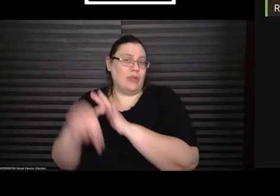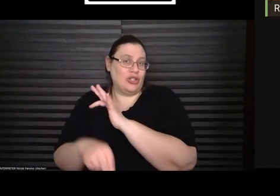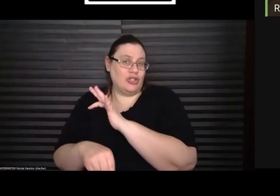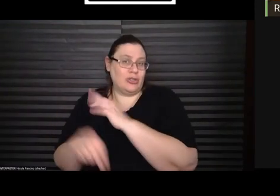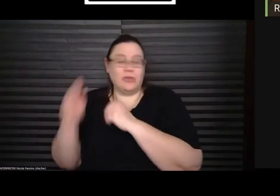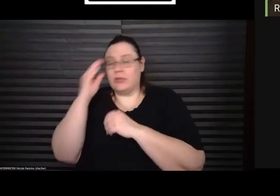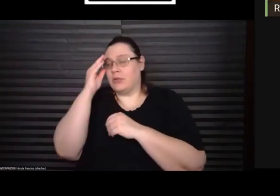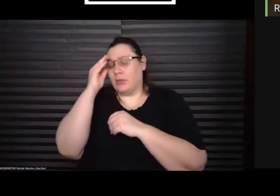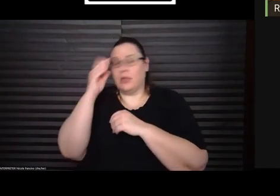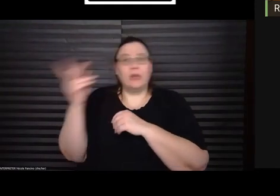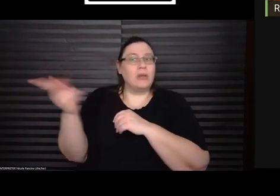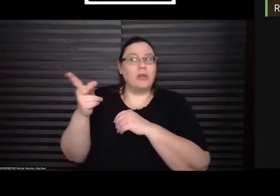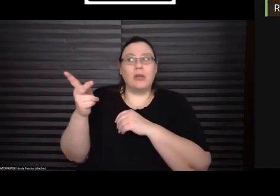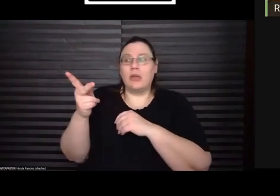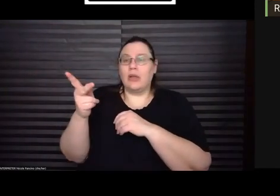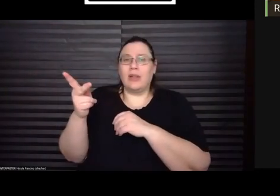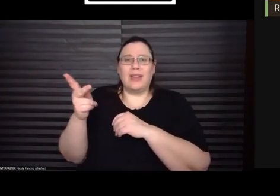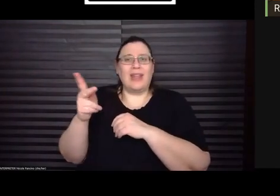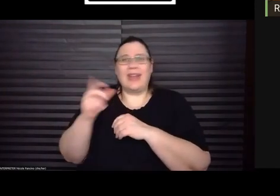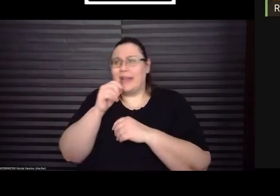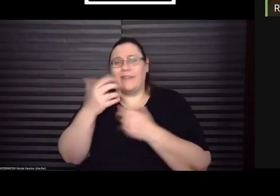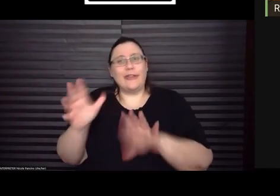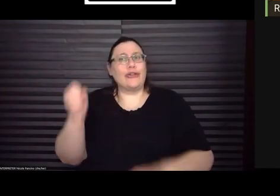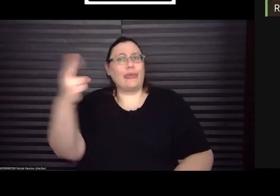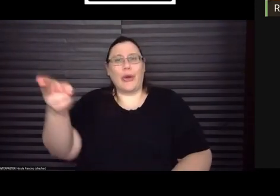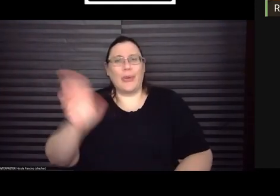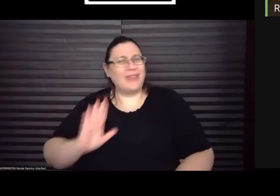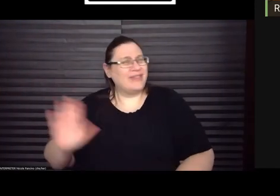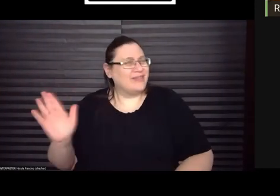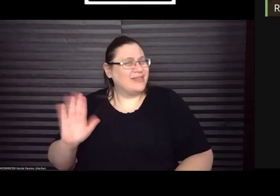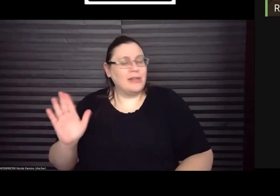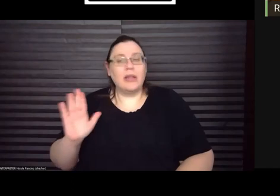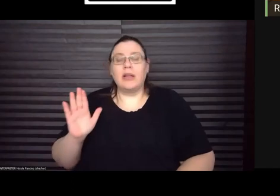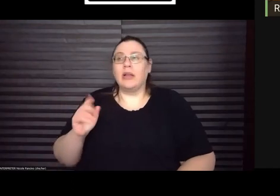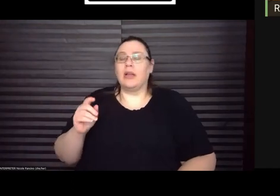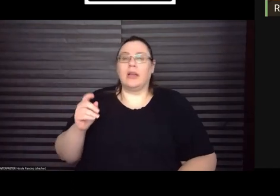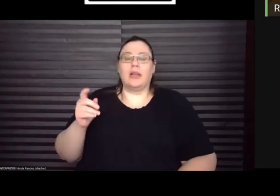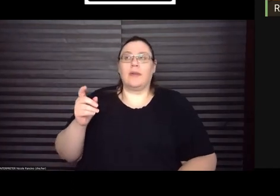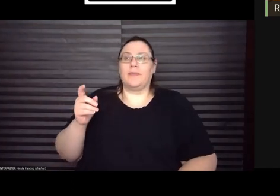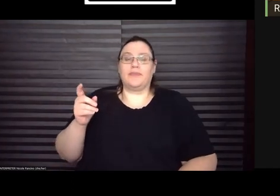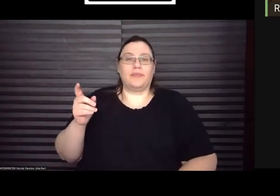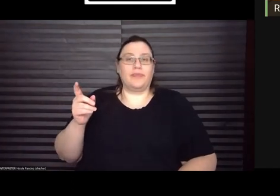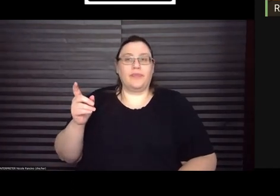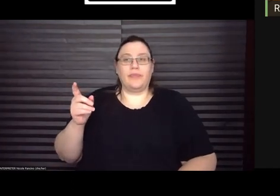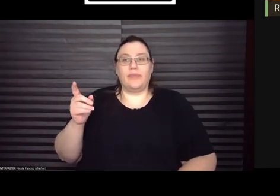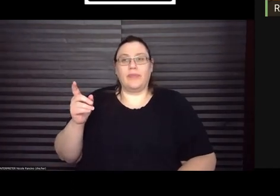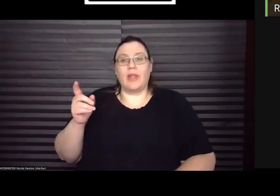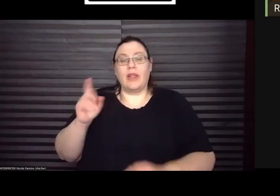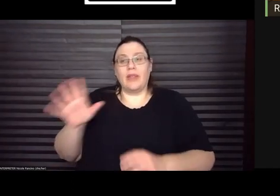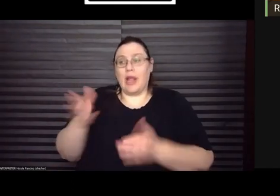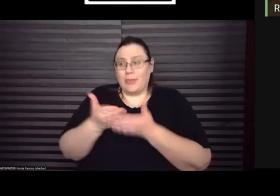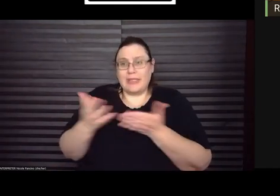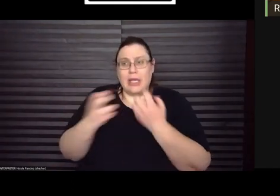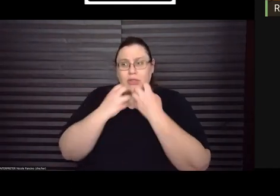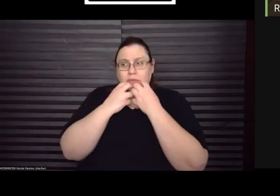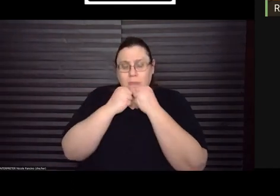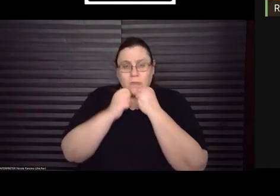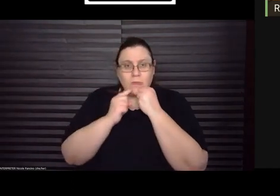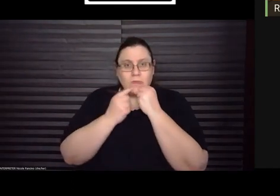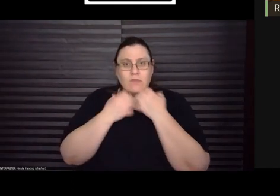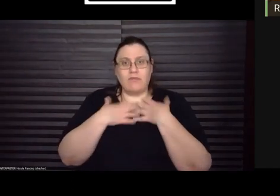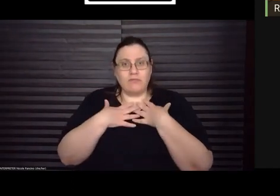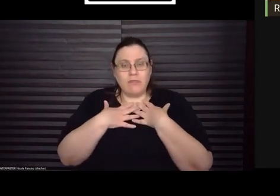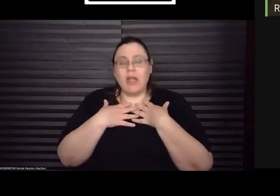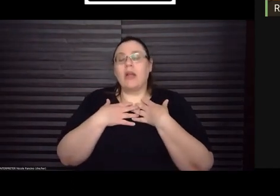Depression, and they never, you know, they didn't throw things out. They did not, you know, they took their possessions very